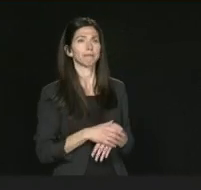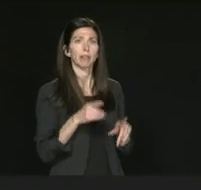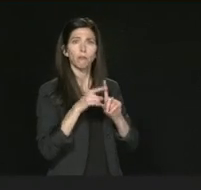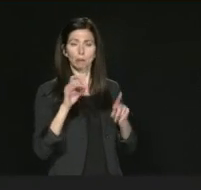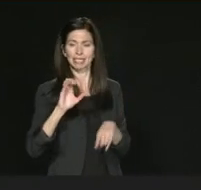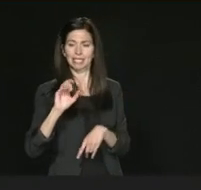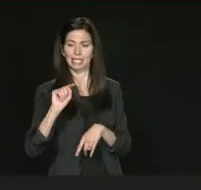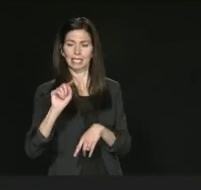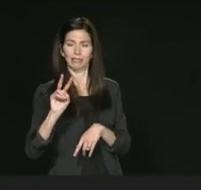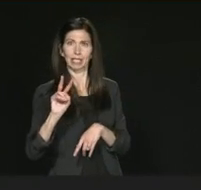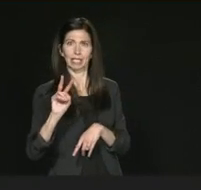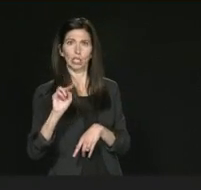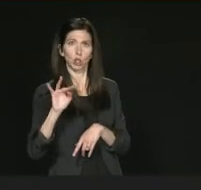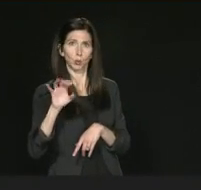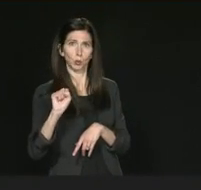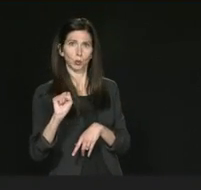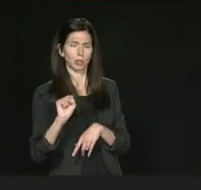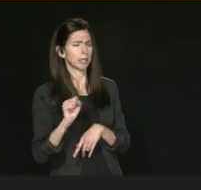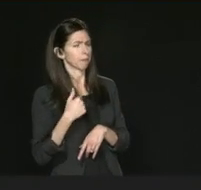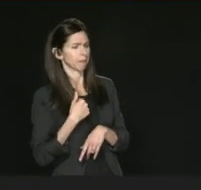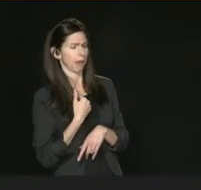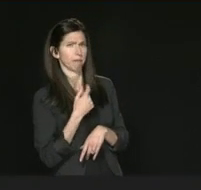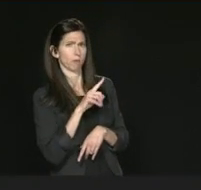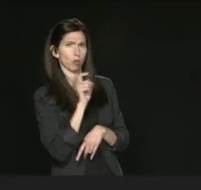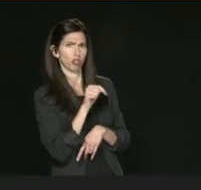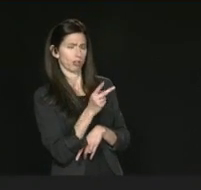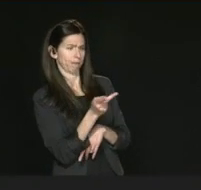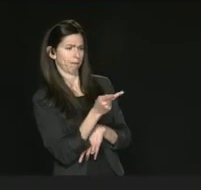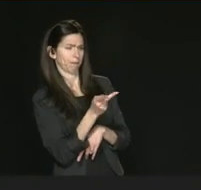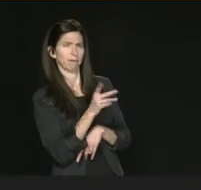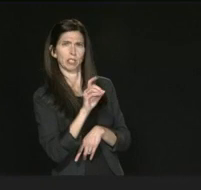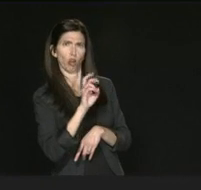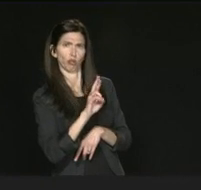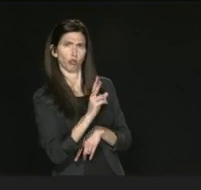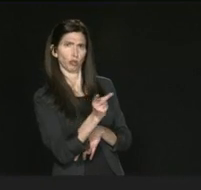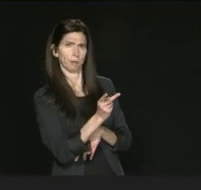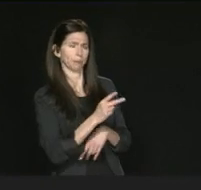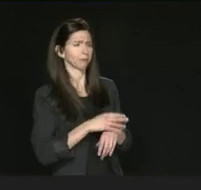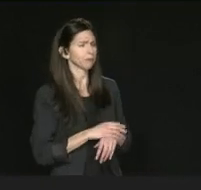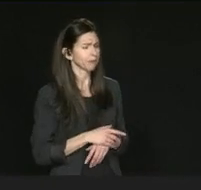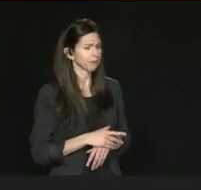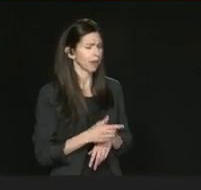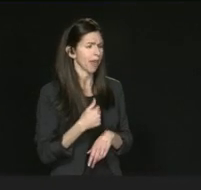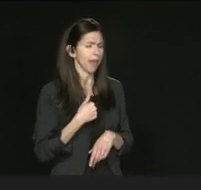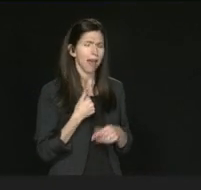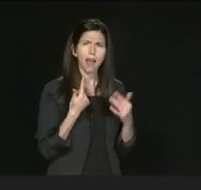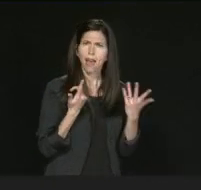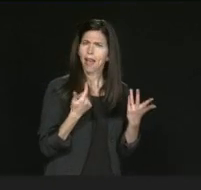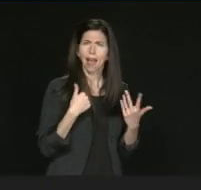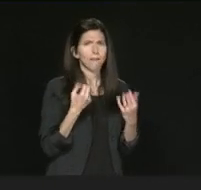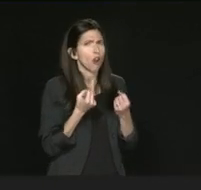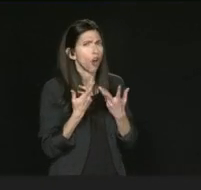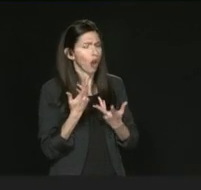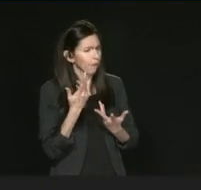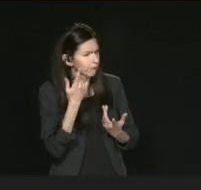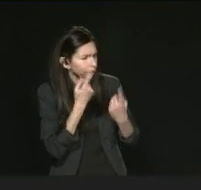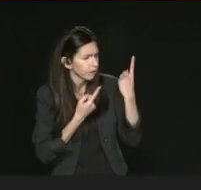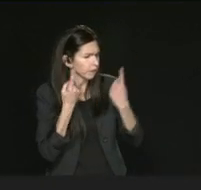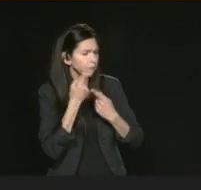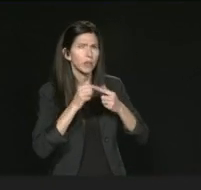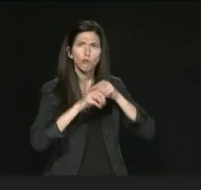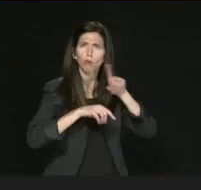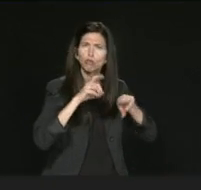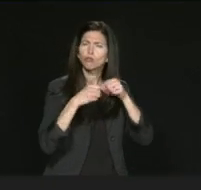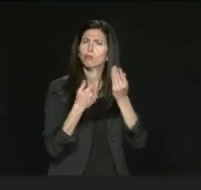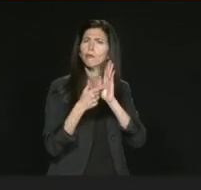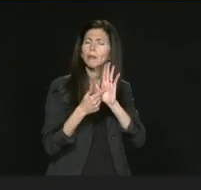lot of questions about the degree of community spread and the same with asymptomatic transmission. And now in certain jurisdictions, people